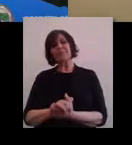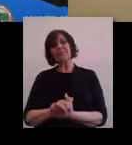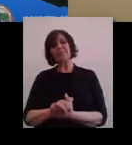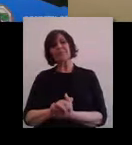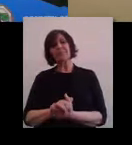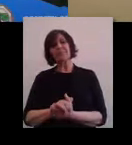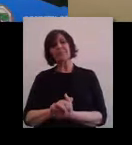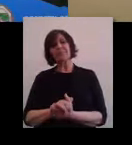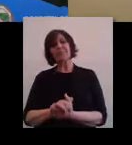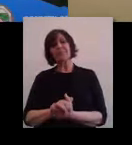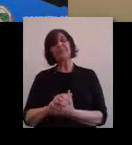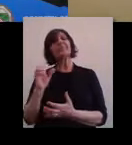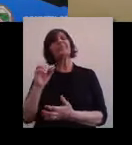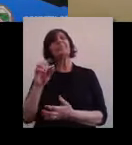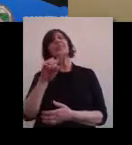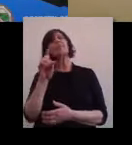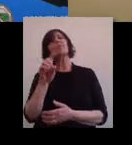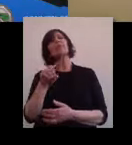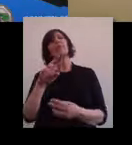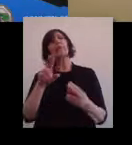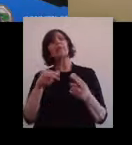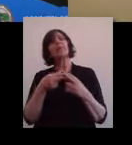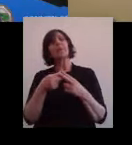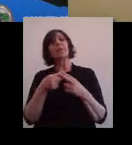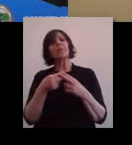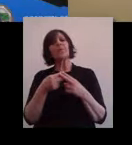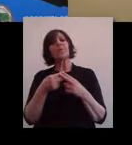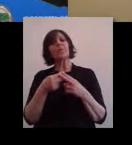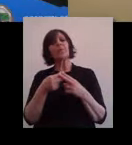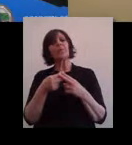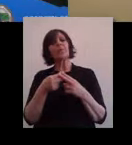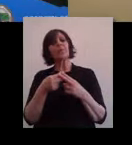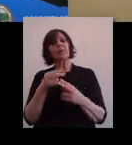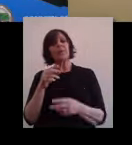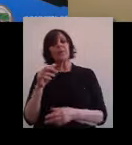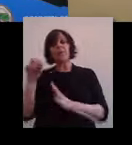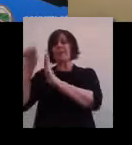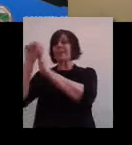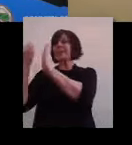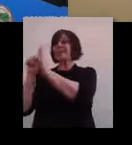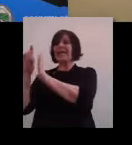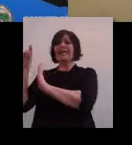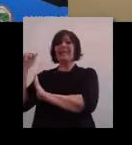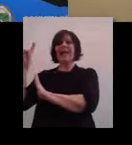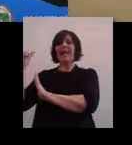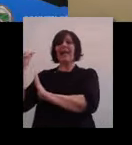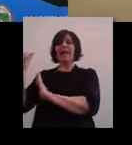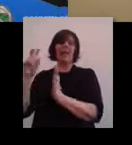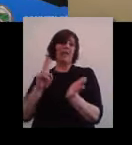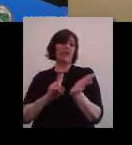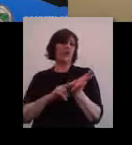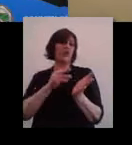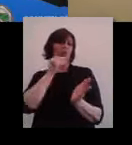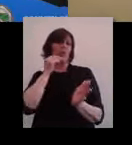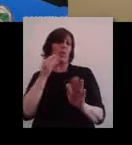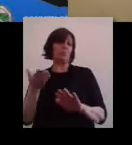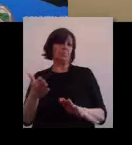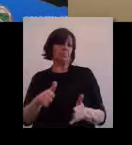Yeah, question about the state data on fatalities inside nursing homes. I know that you've said that this is a state